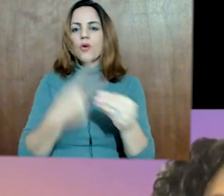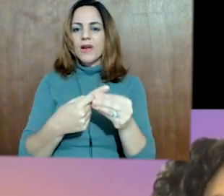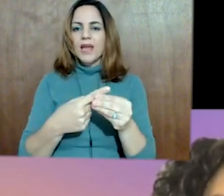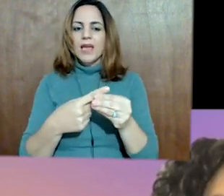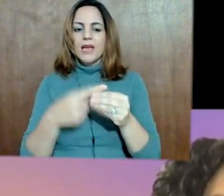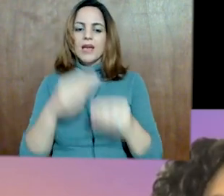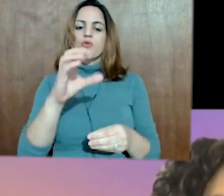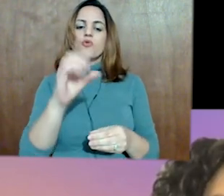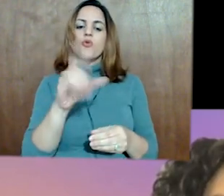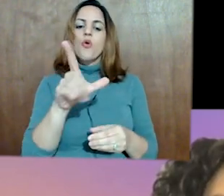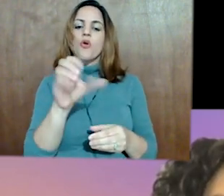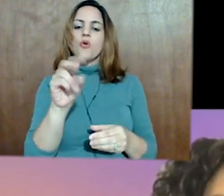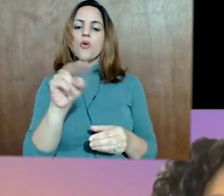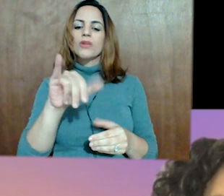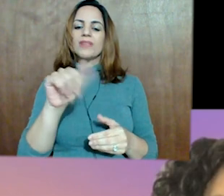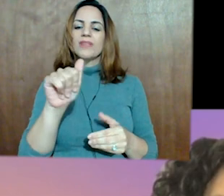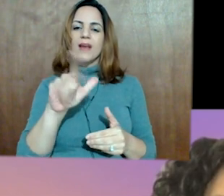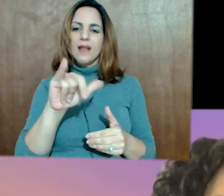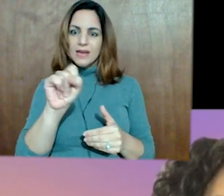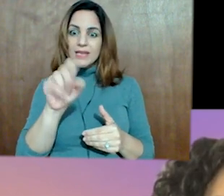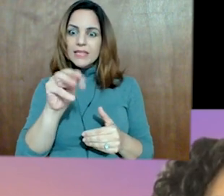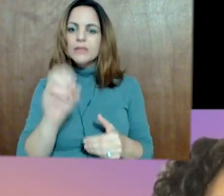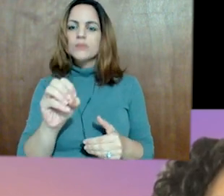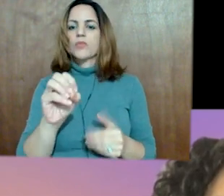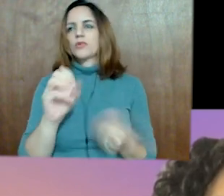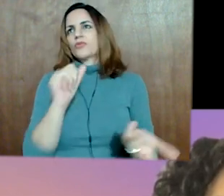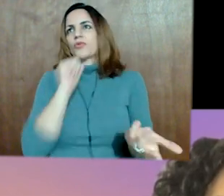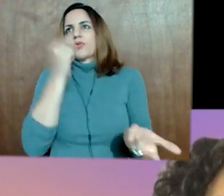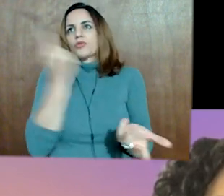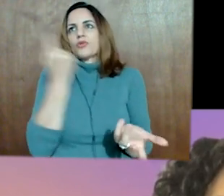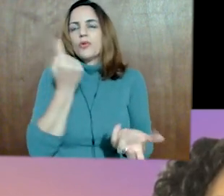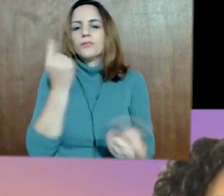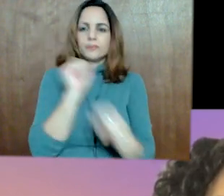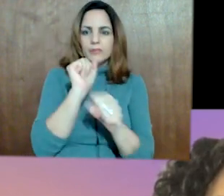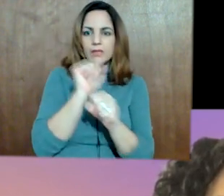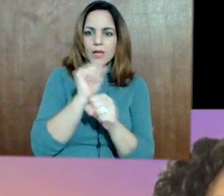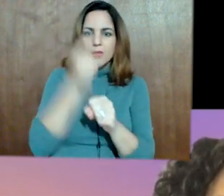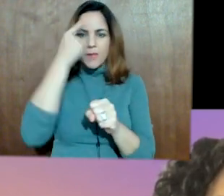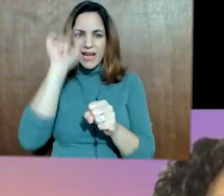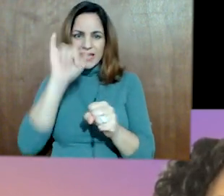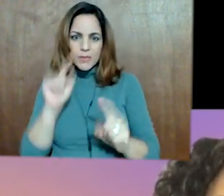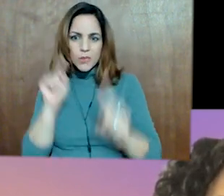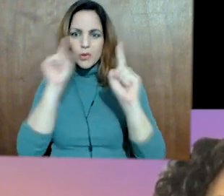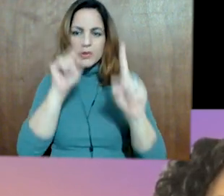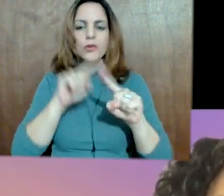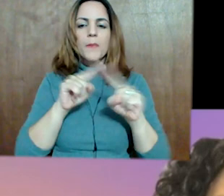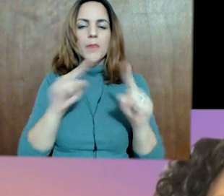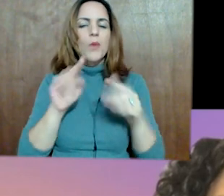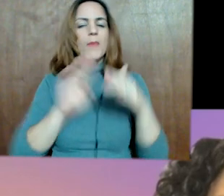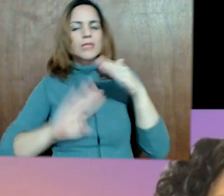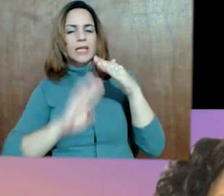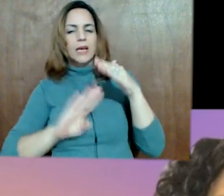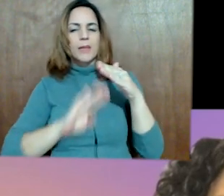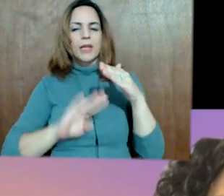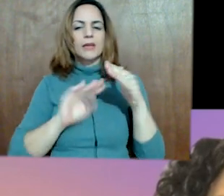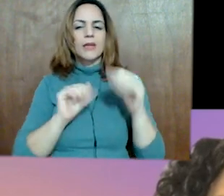grip and emptying the native's brain of all form and content. By a kind of perverted logic, it turns to the past